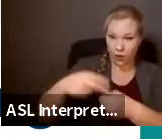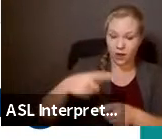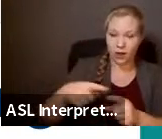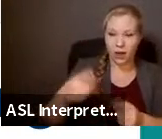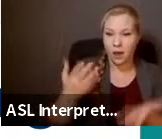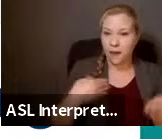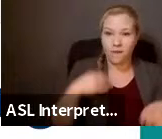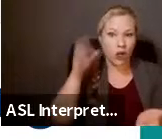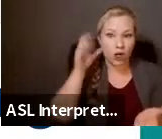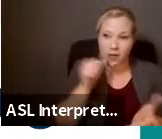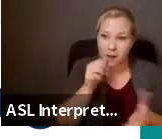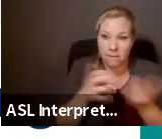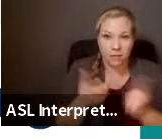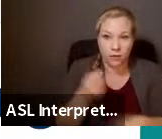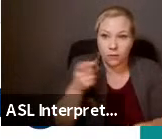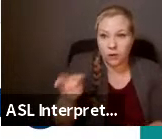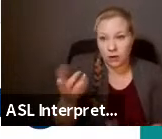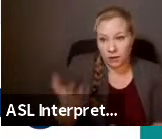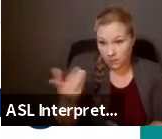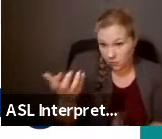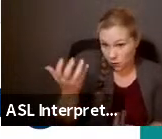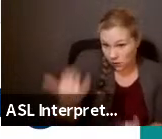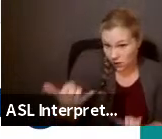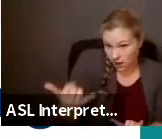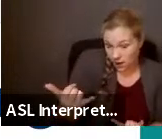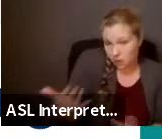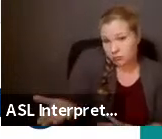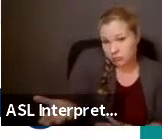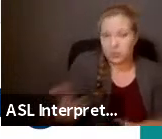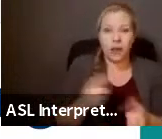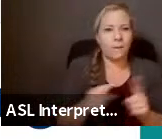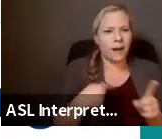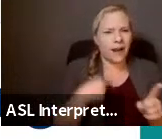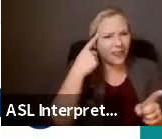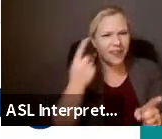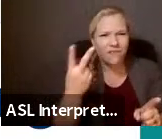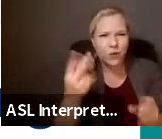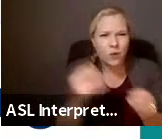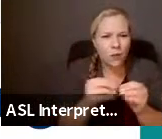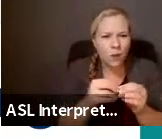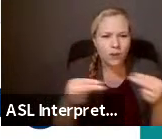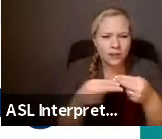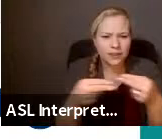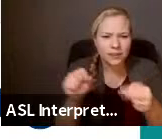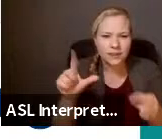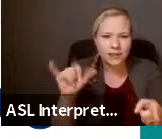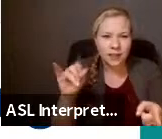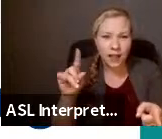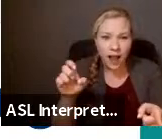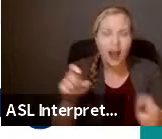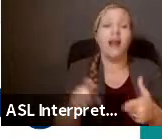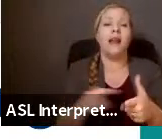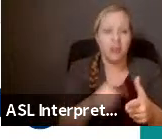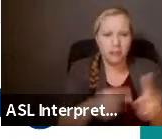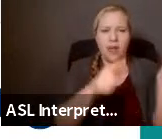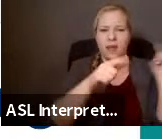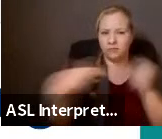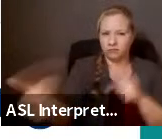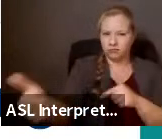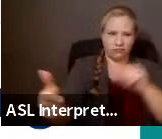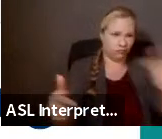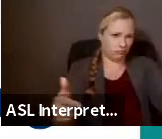we're actually going to go into is this our last slide? We have a couple more slides, right? And then yep, more, just a few